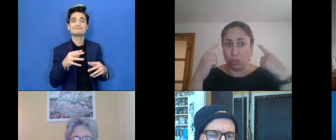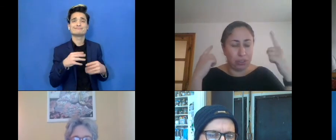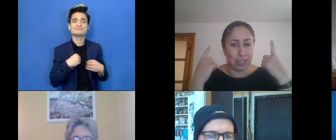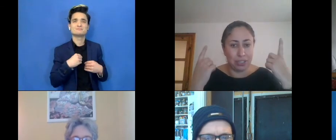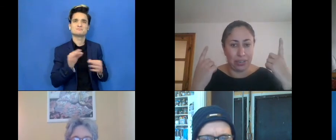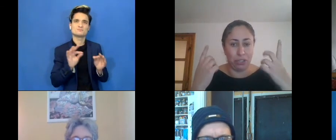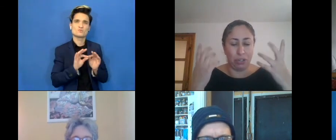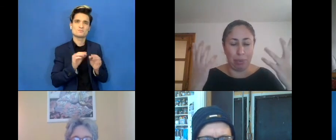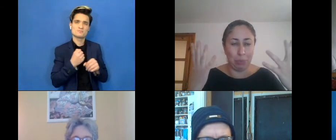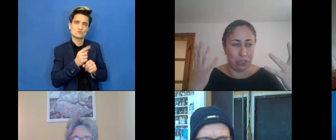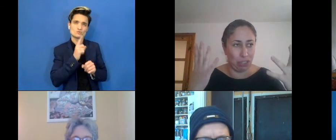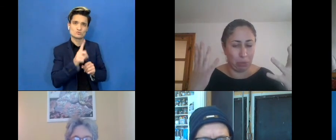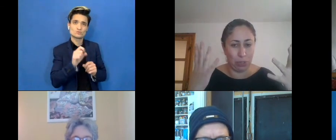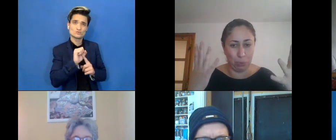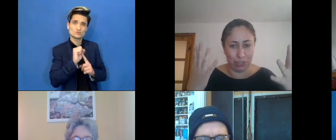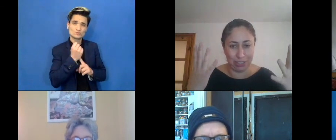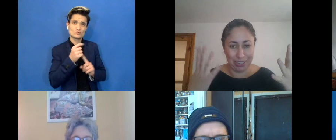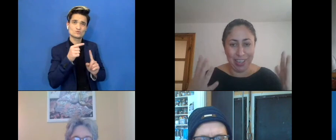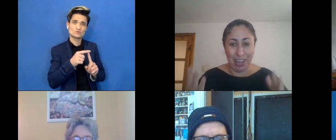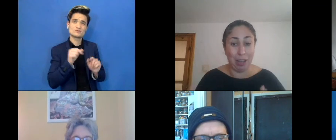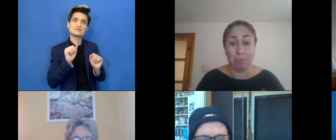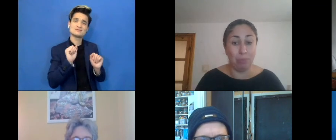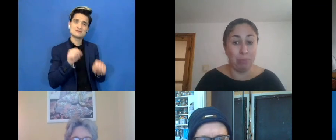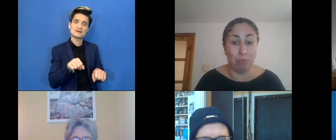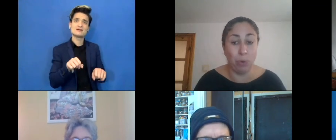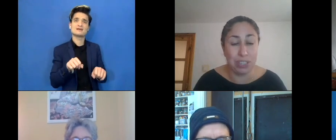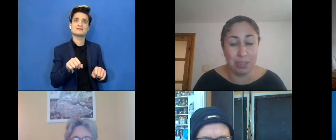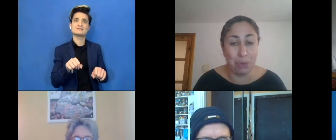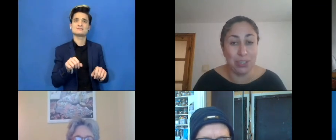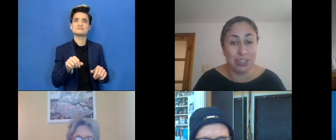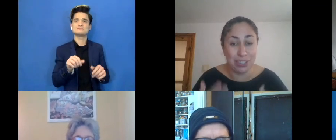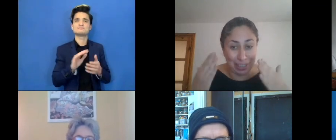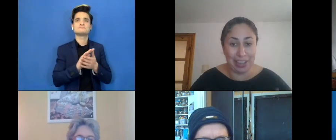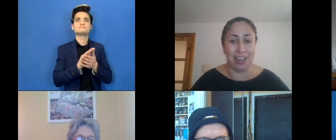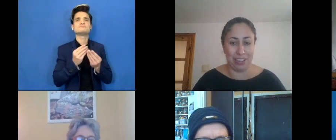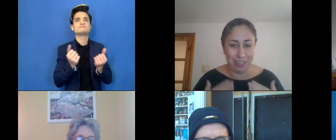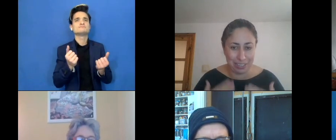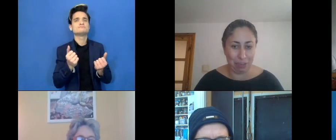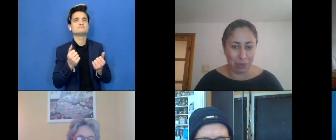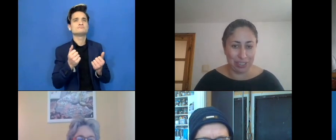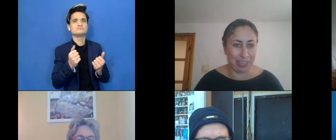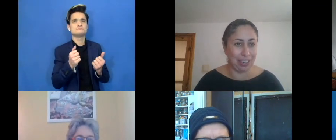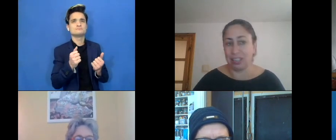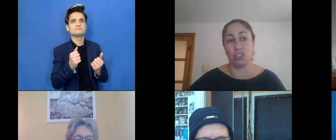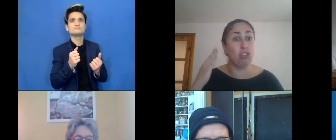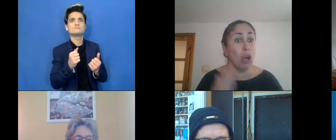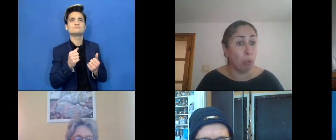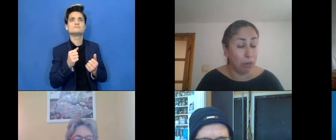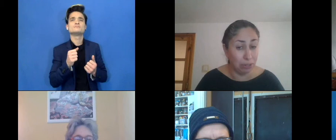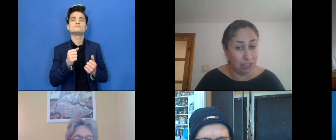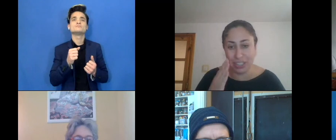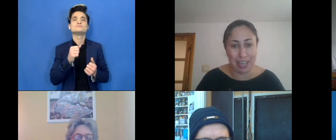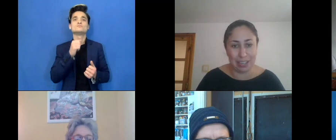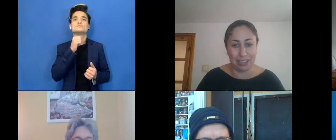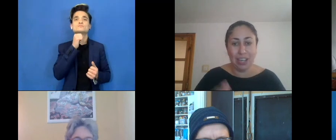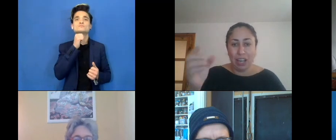you're not thinking straight. You can't remember what the stupid word was. What's the most clear safe word in that case? Just no,